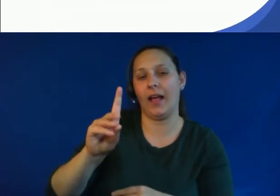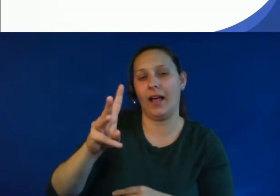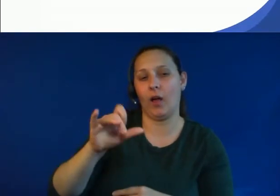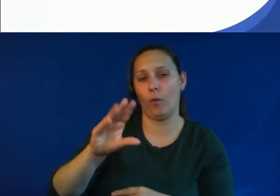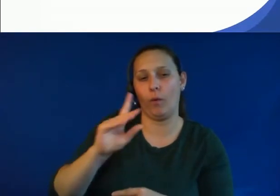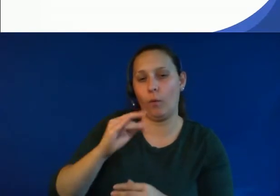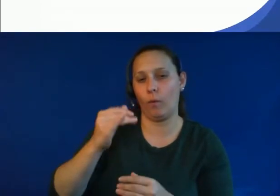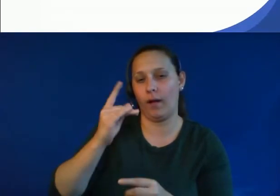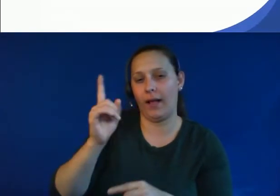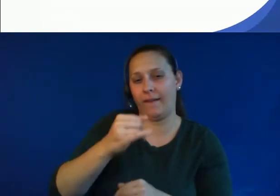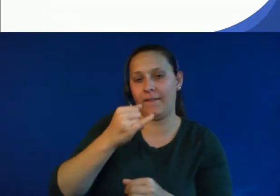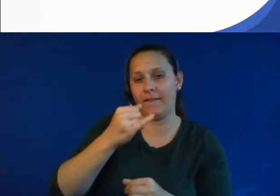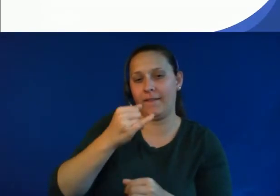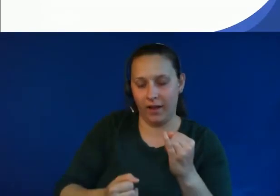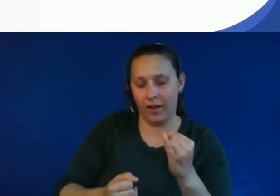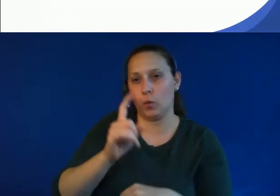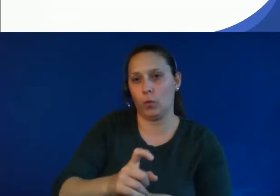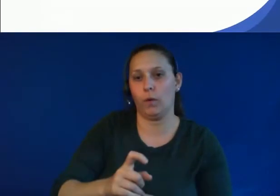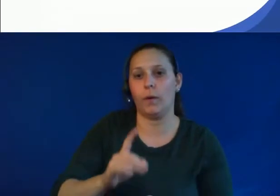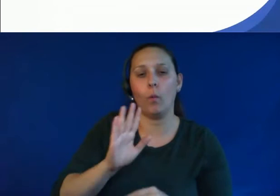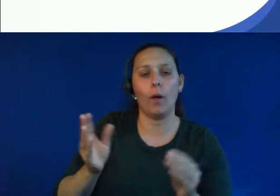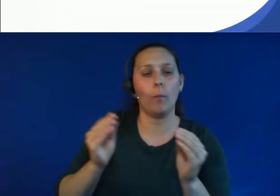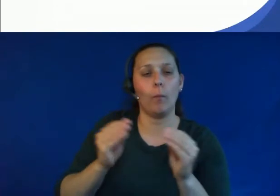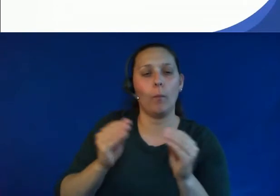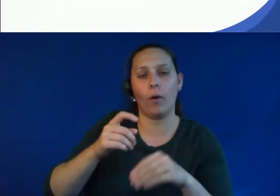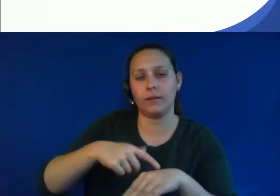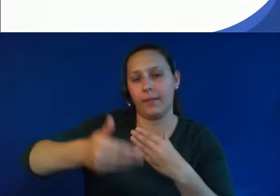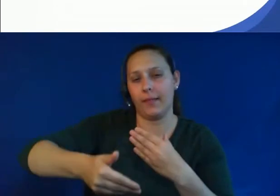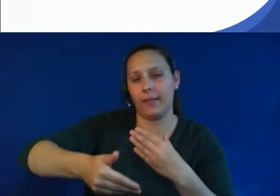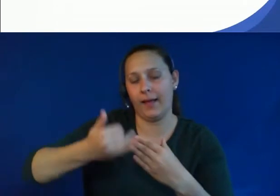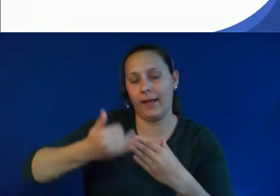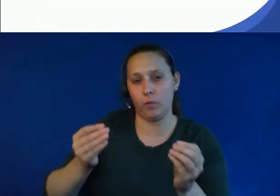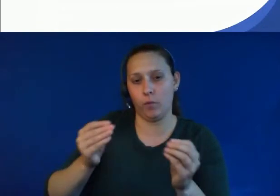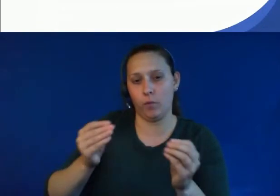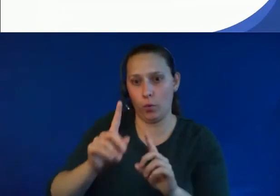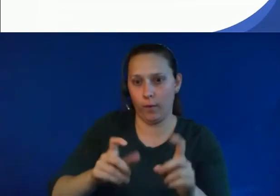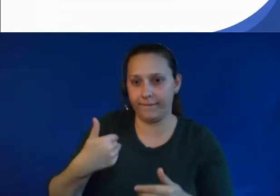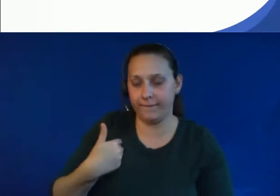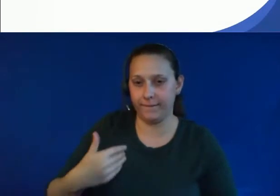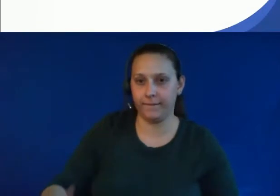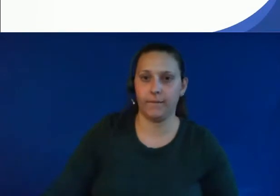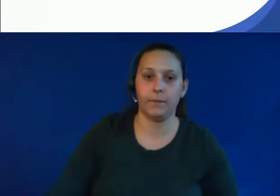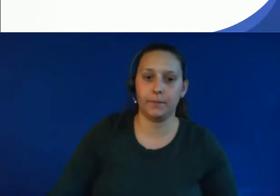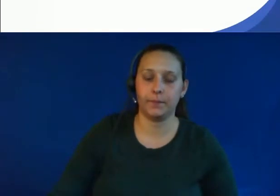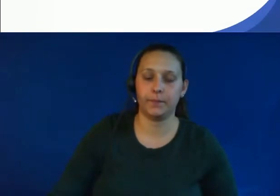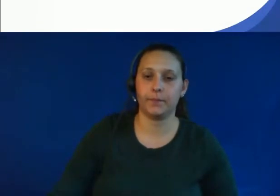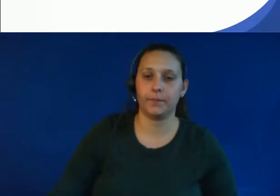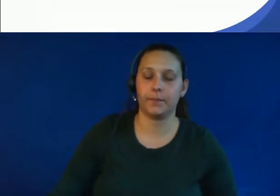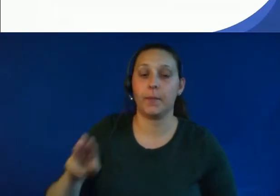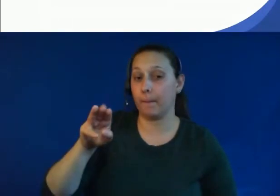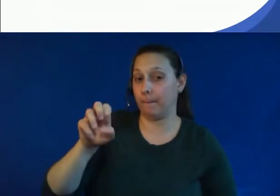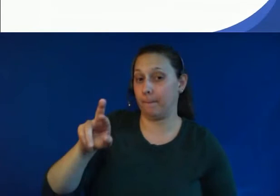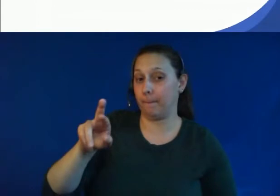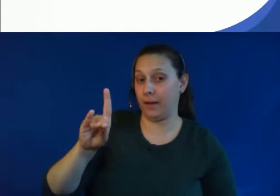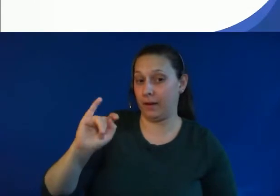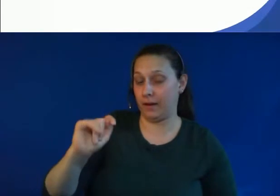final question for this round. But we'll have more time at the end for more questions if there are any. So Meredith is asking, will access